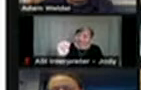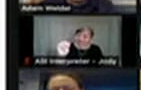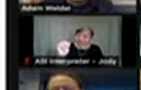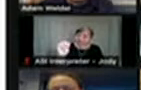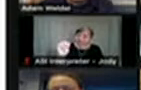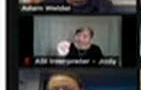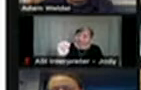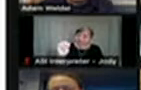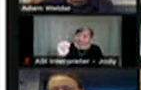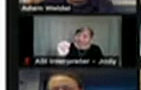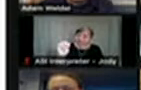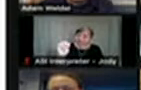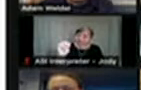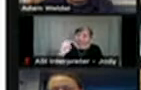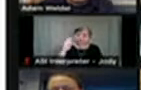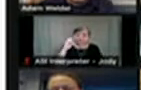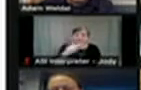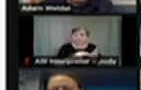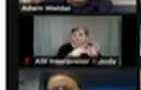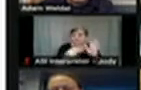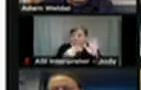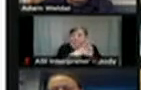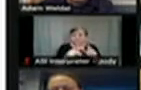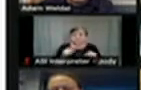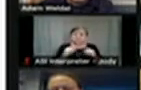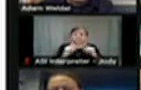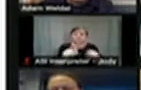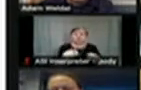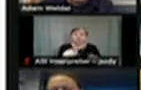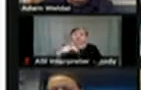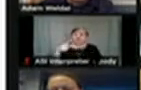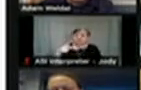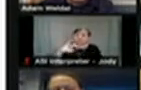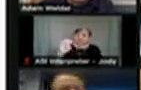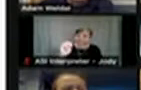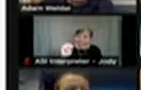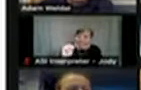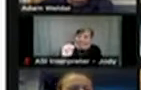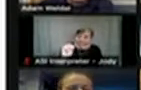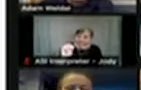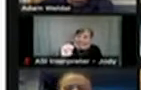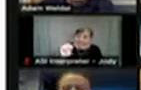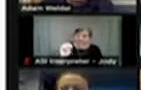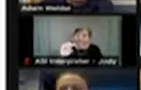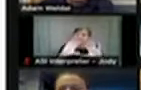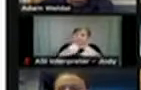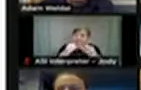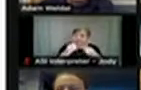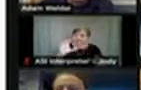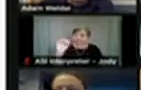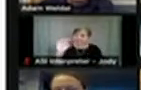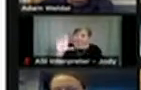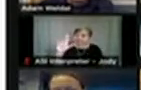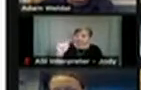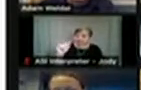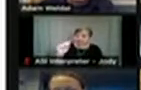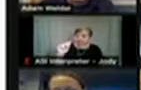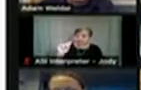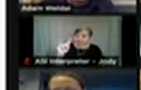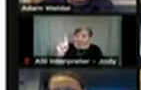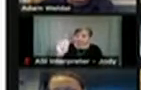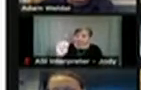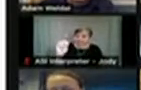outside. Obviously when distancing is obviously appropriate, but it should be in writing. That's what I